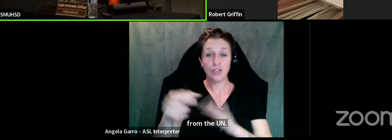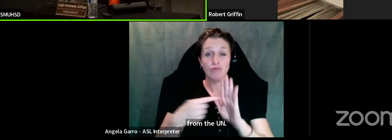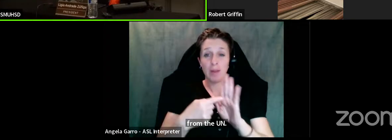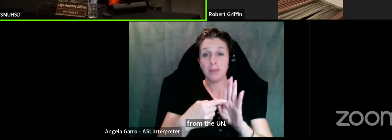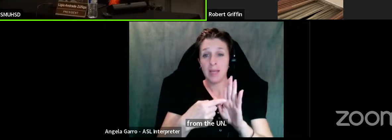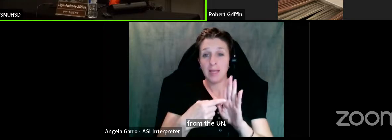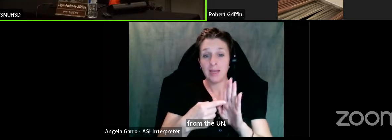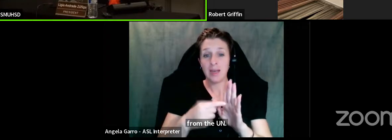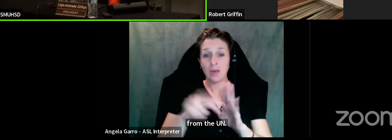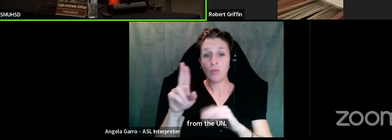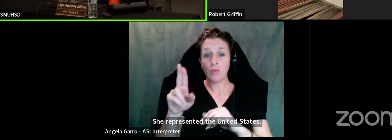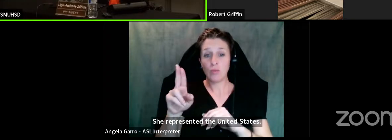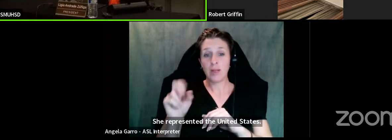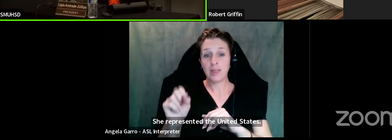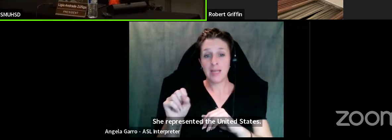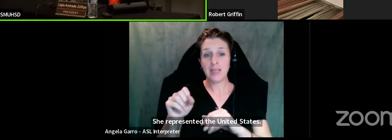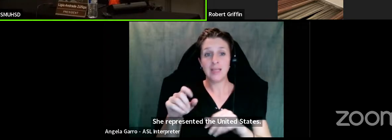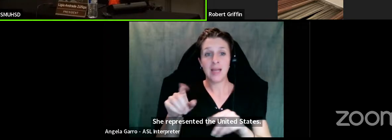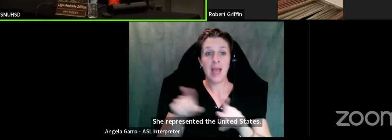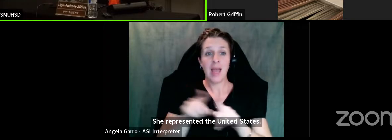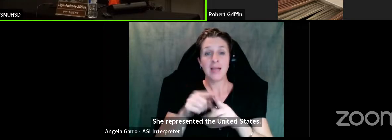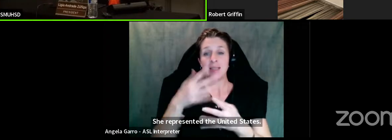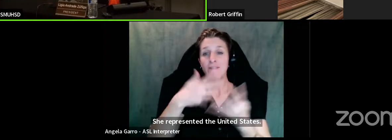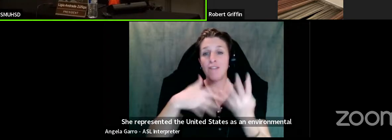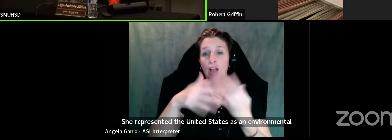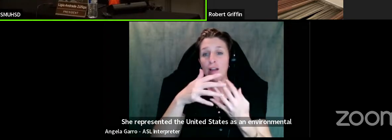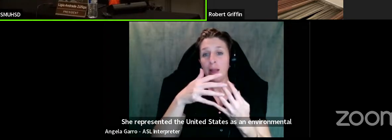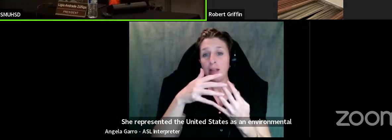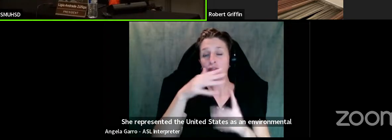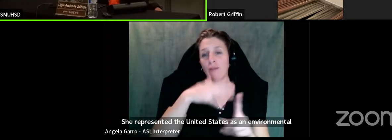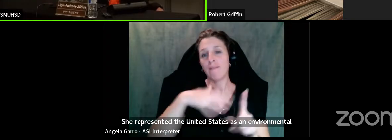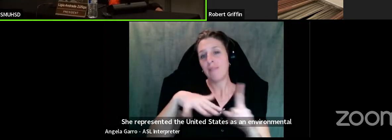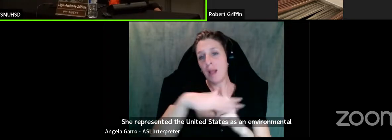an environmental justice